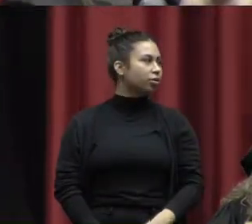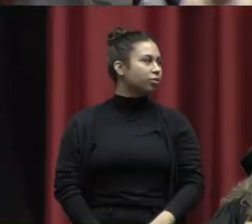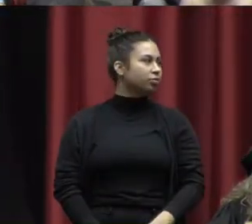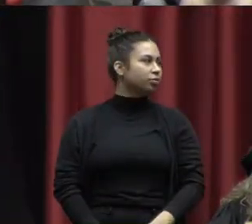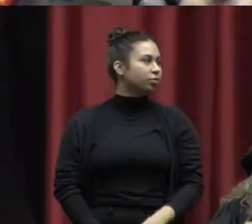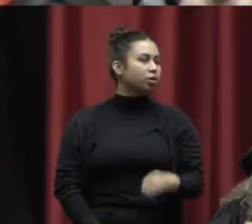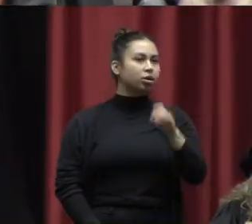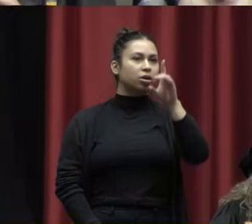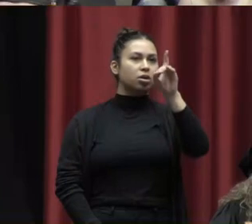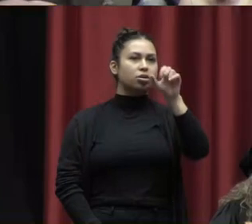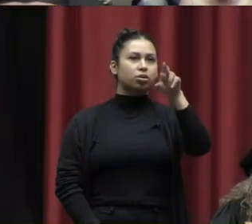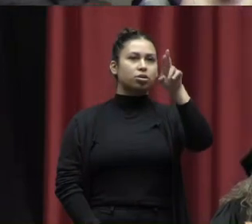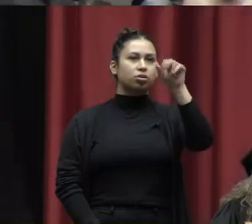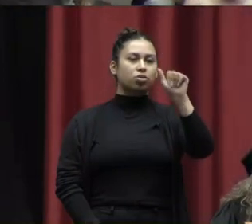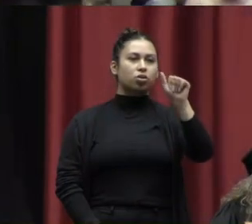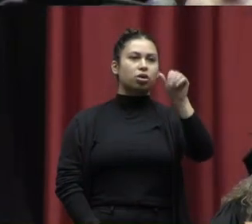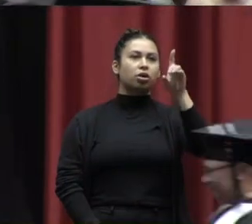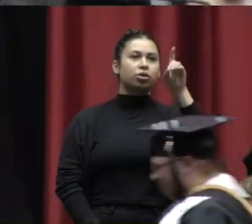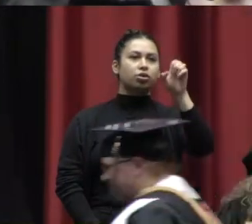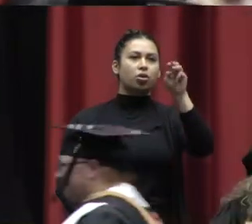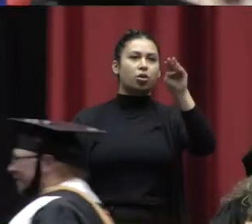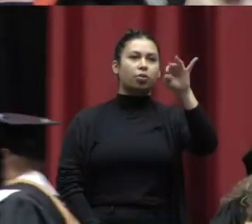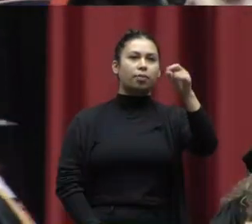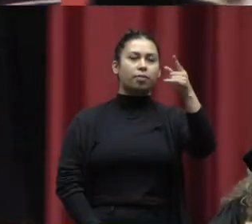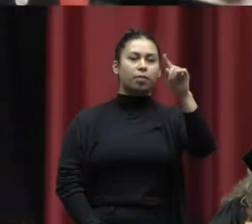Dora Dominguez.